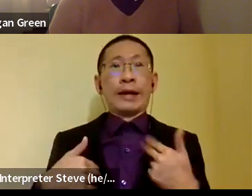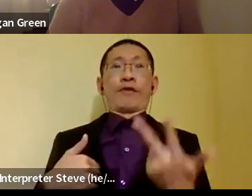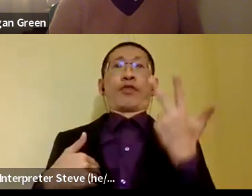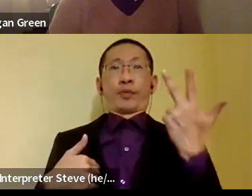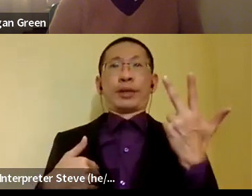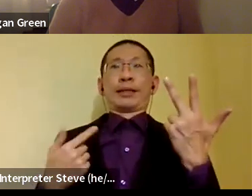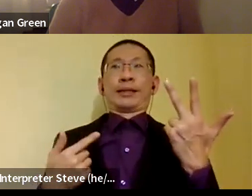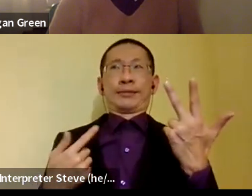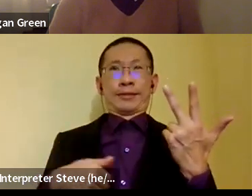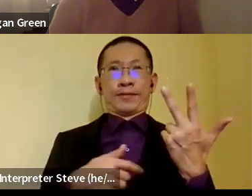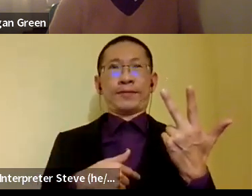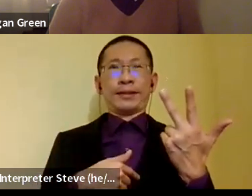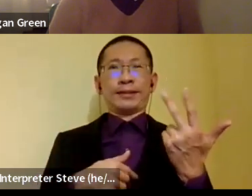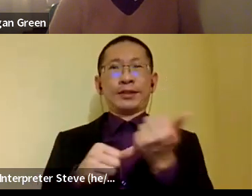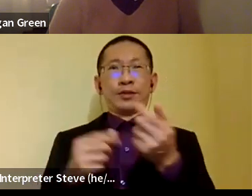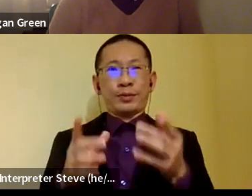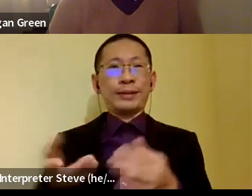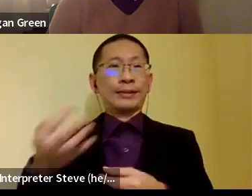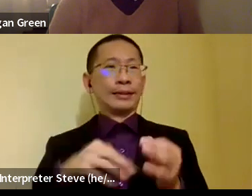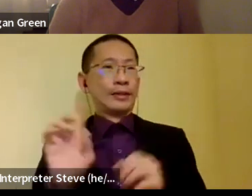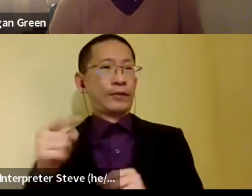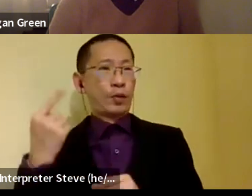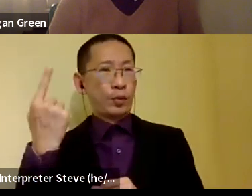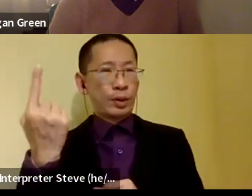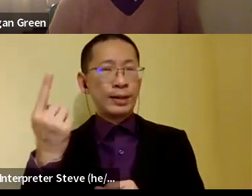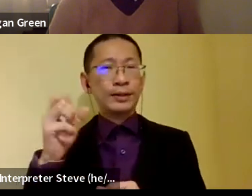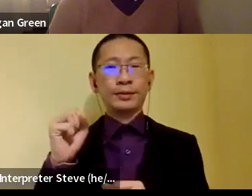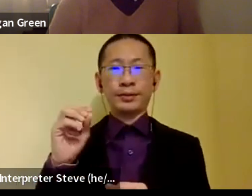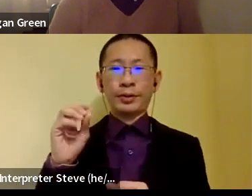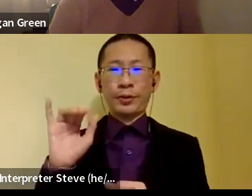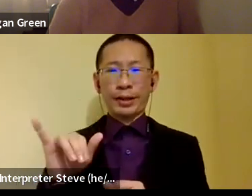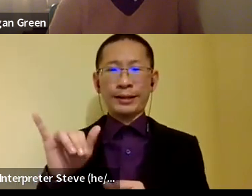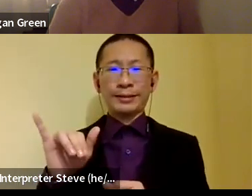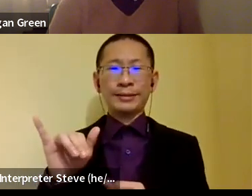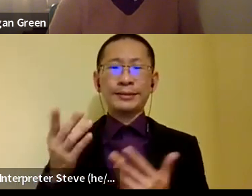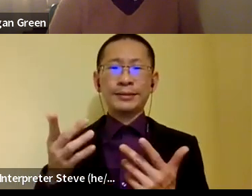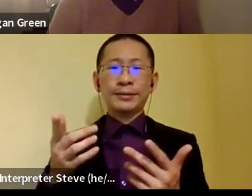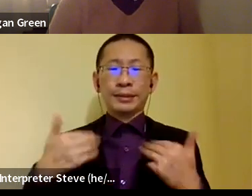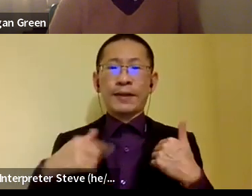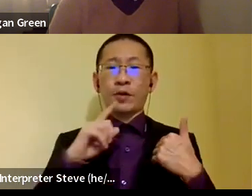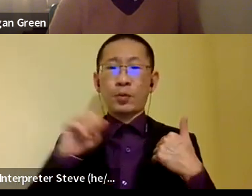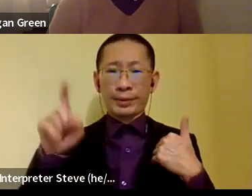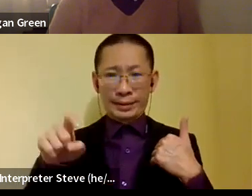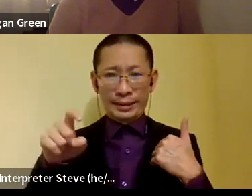us versus one, you know? So those are, there is a real